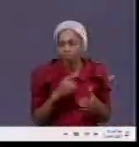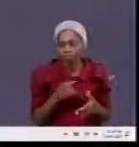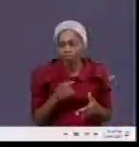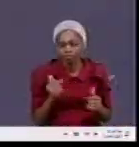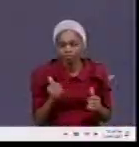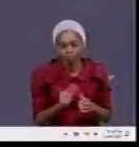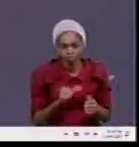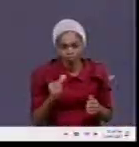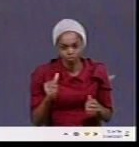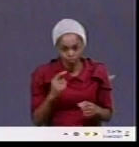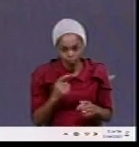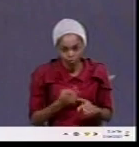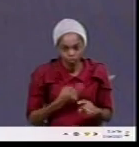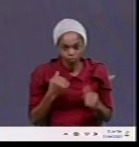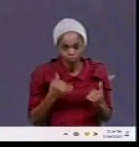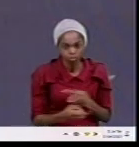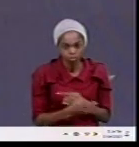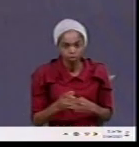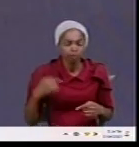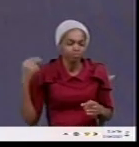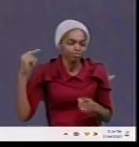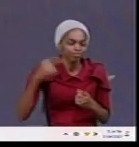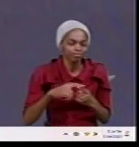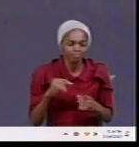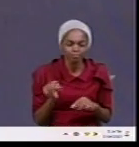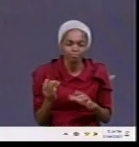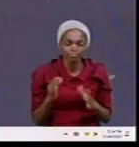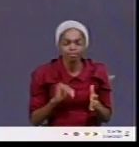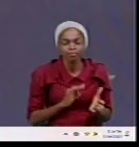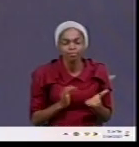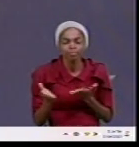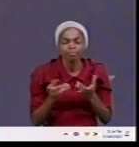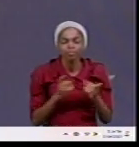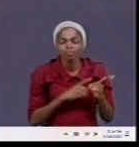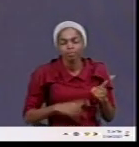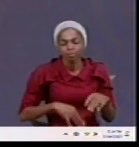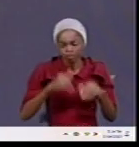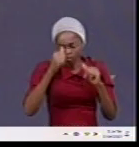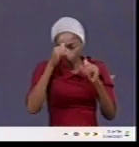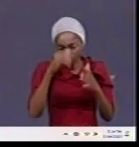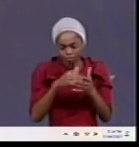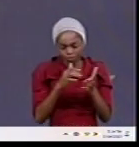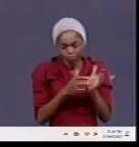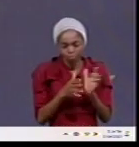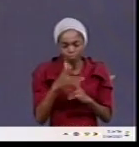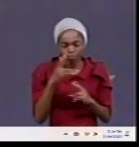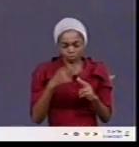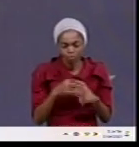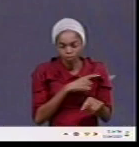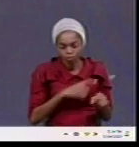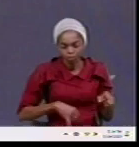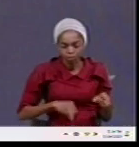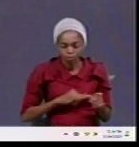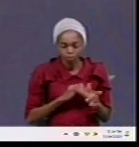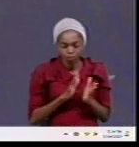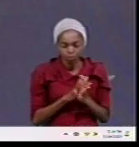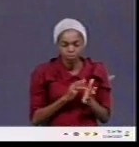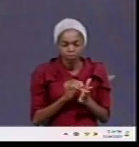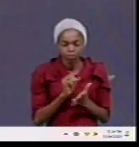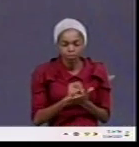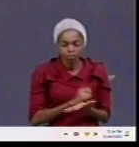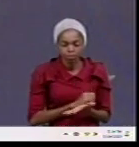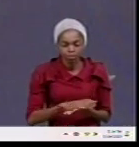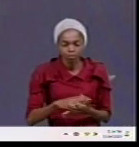praying, O Lord, that you sanctify all who need to be sanctified here. And for all who are already sanctified and are rededicating themselves